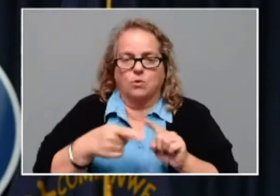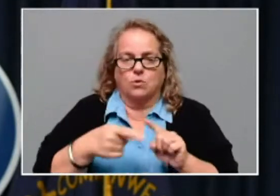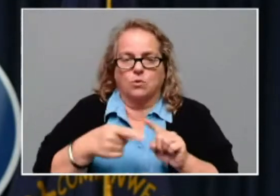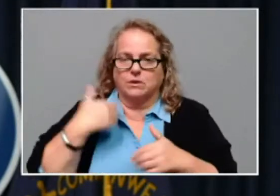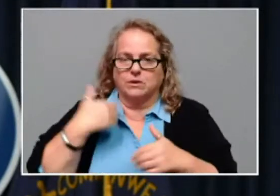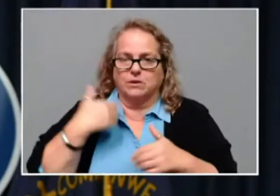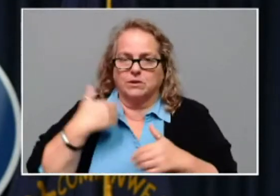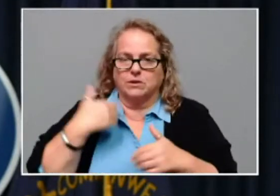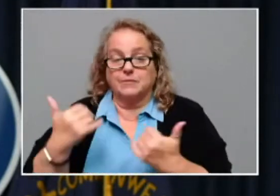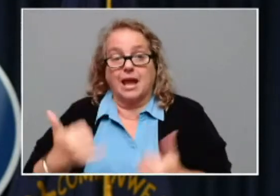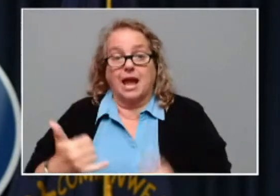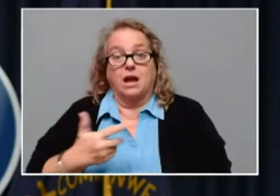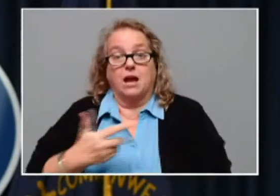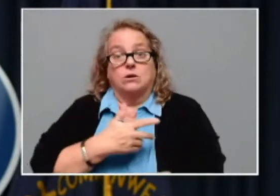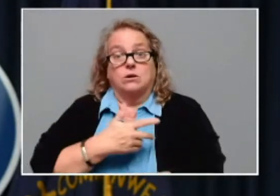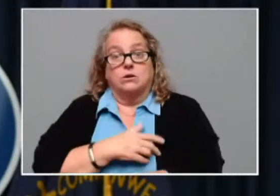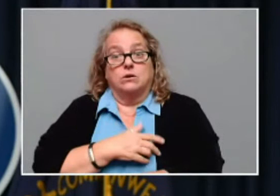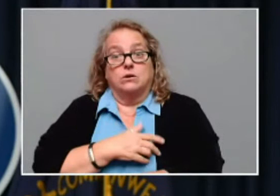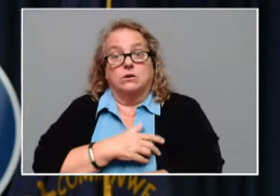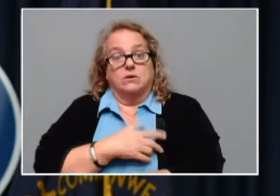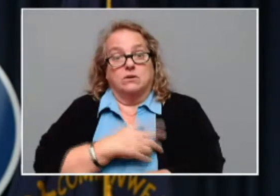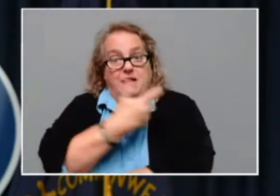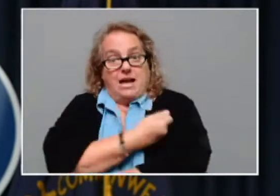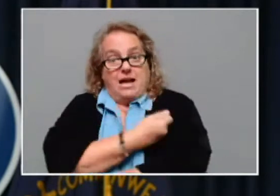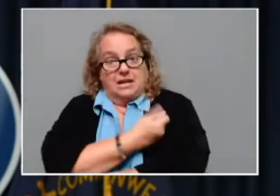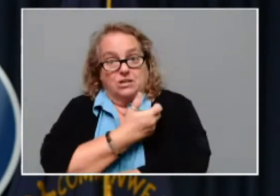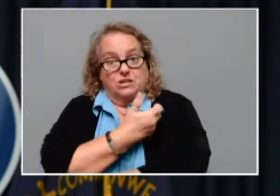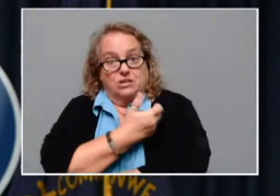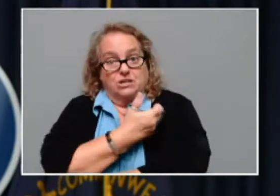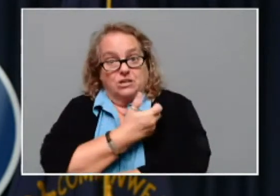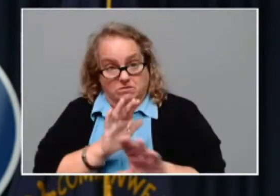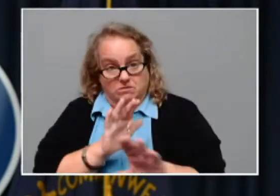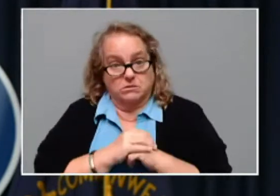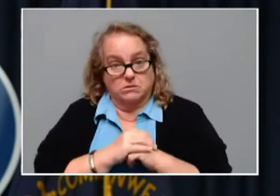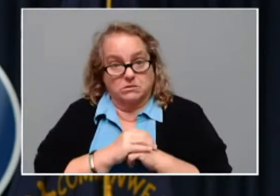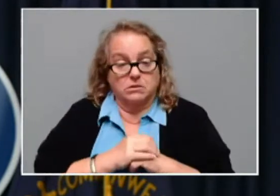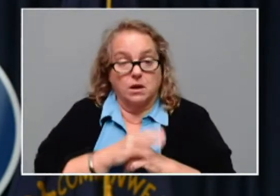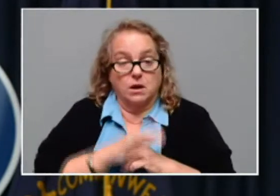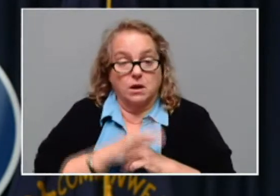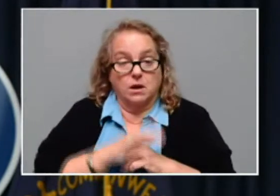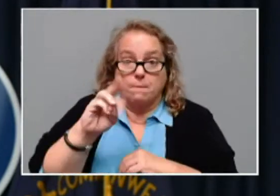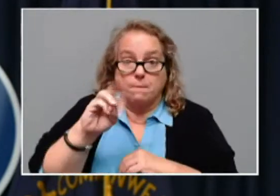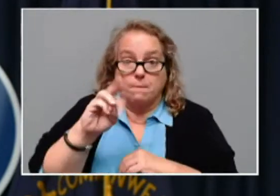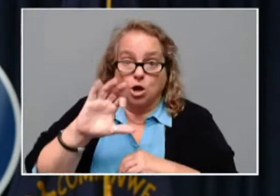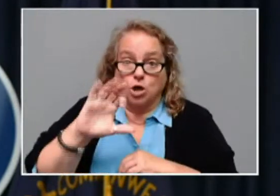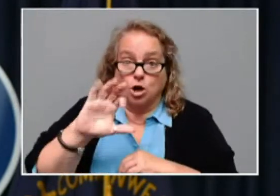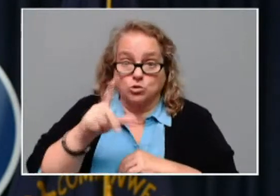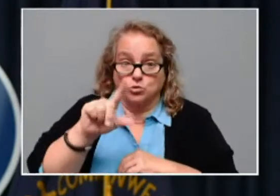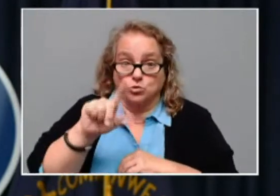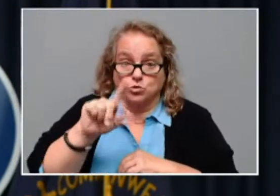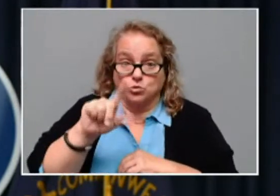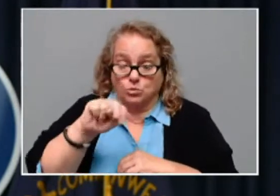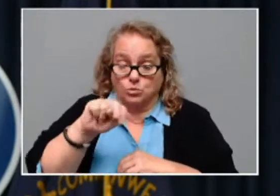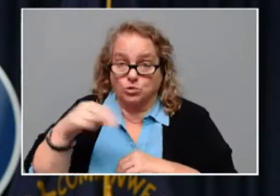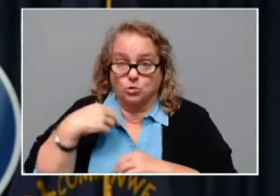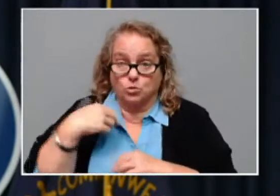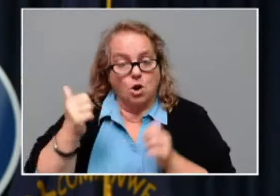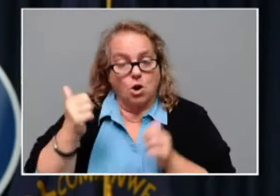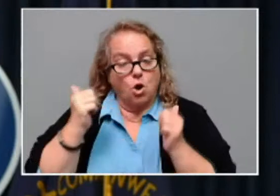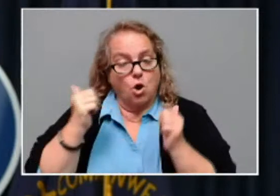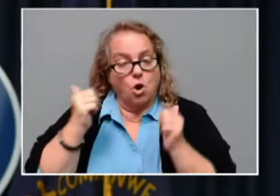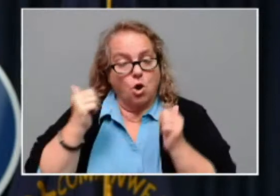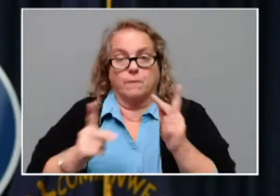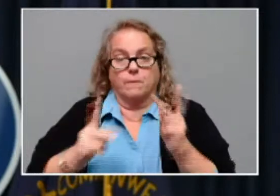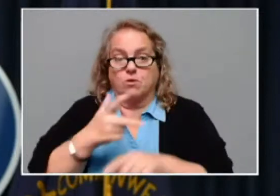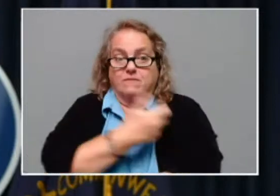get fully beyond this, let's make sure by March of 2022 that everybody's vaccinated. Over the weekend, and the